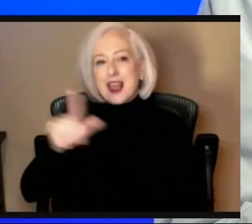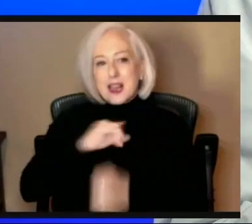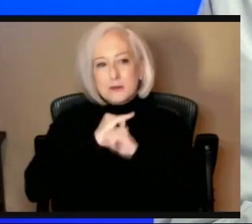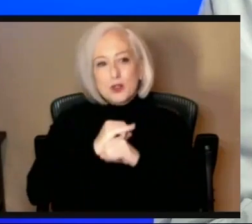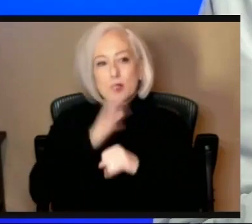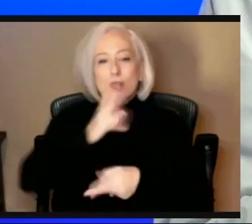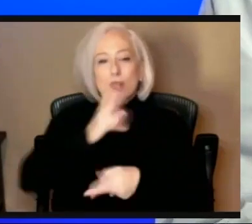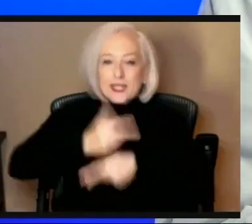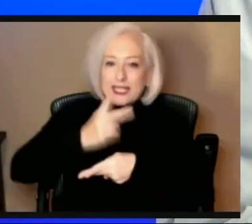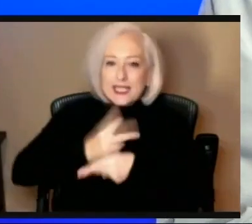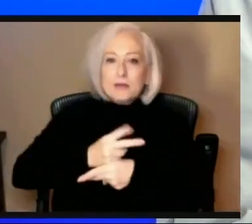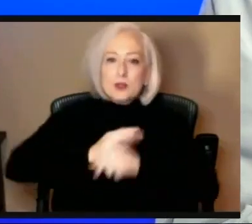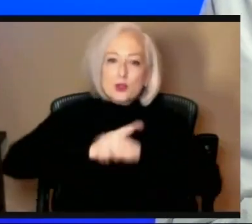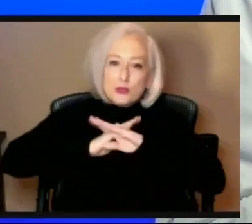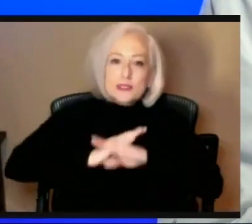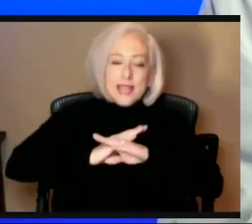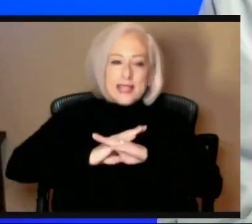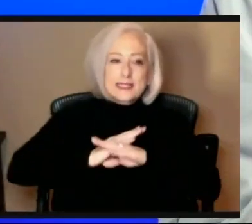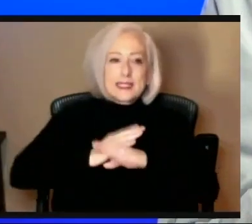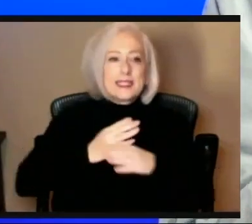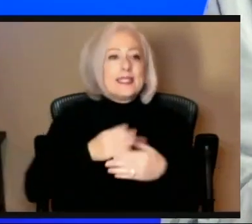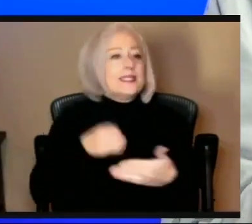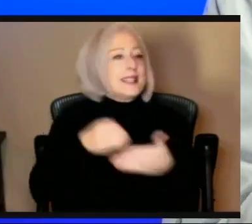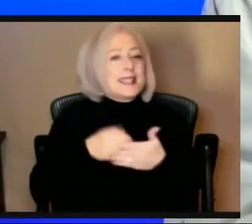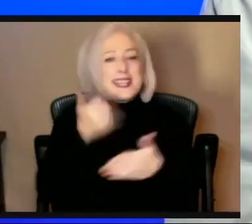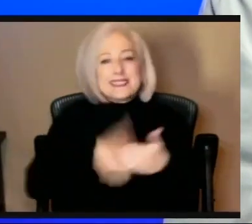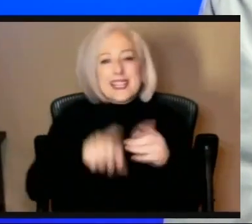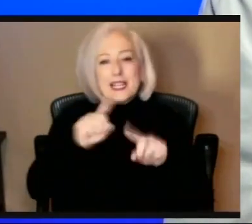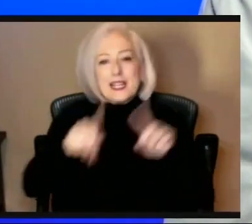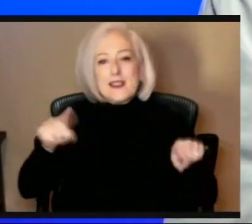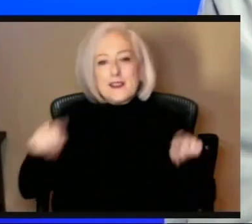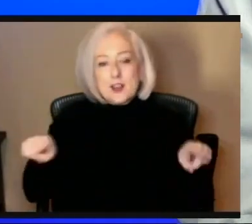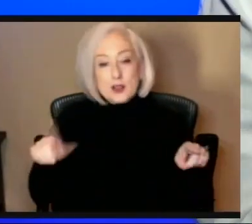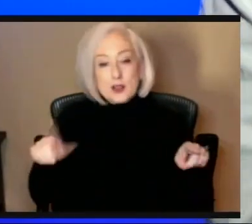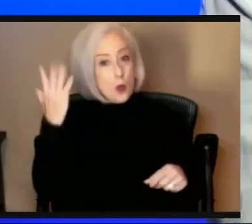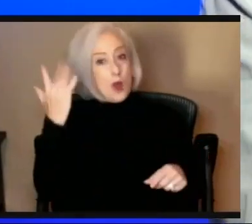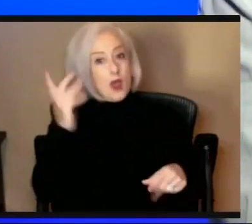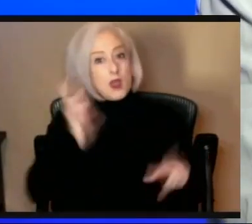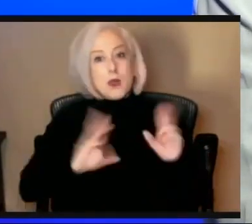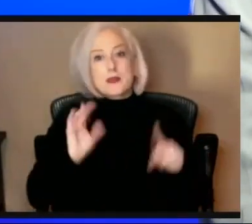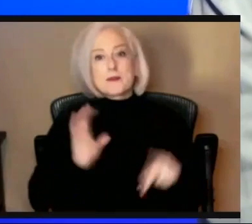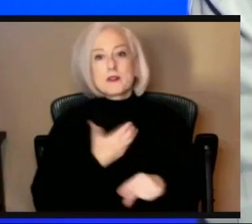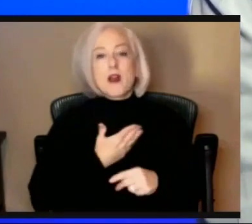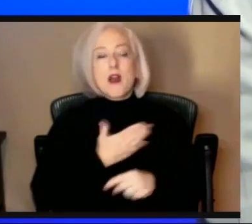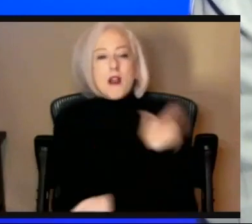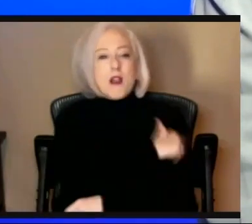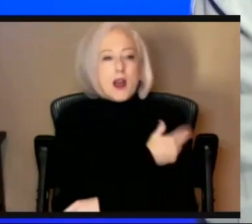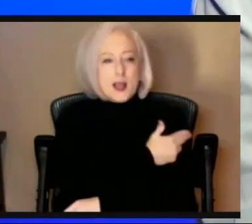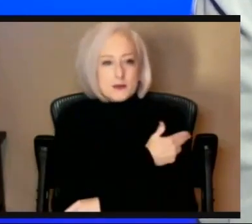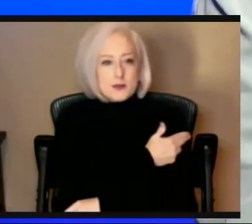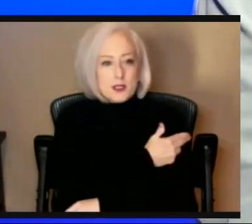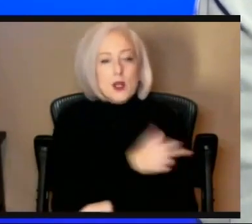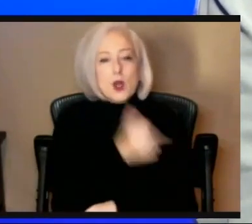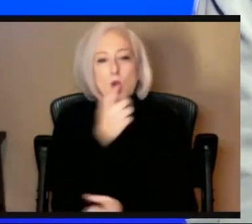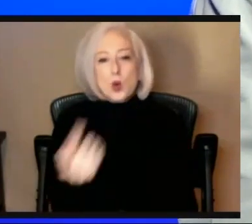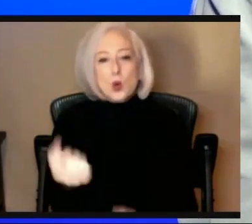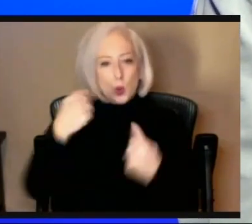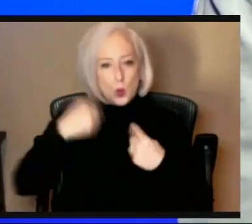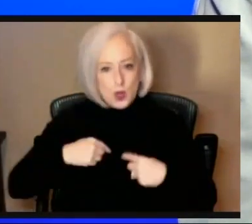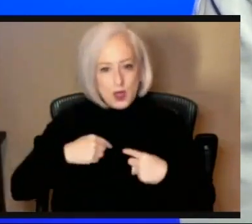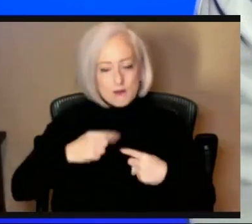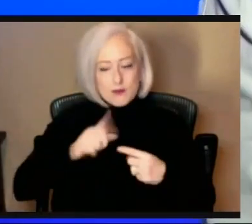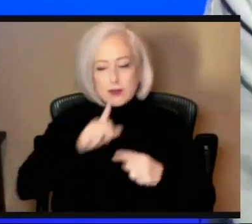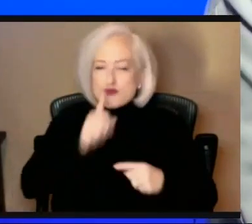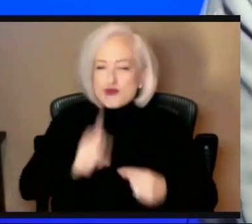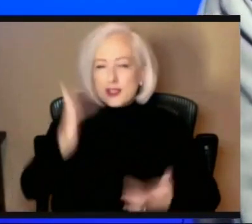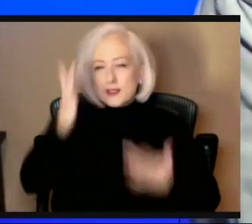well protected, even against the variants, because people in our hospital who have come in and who've gotten really sick and who are